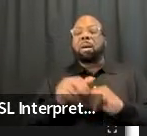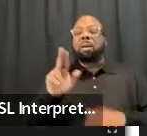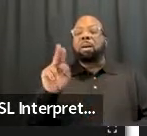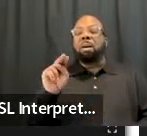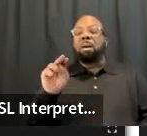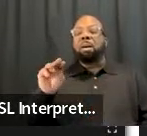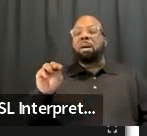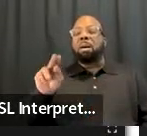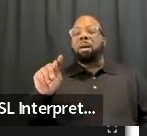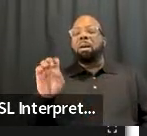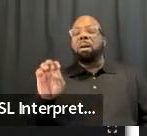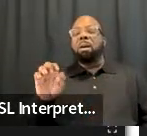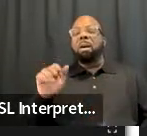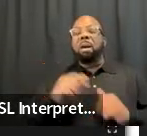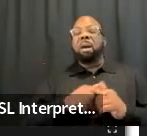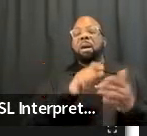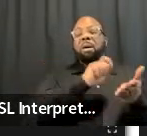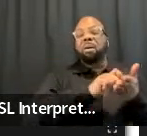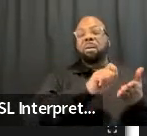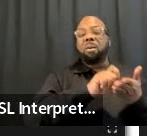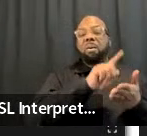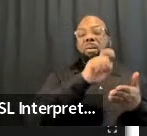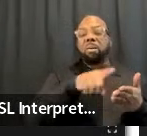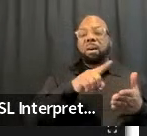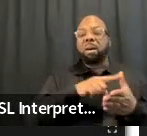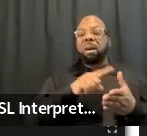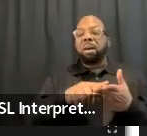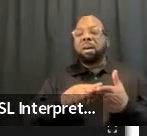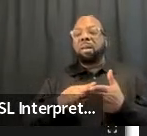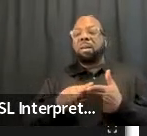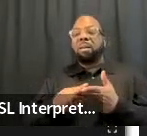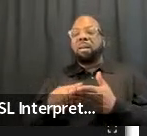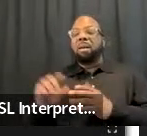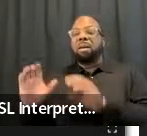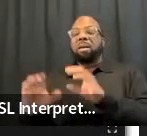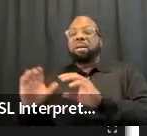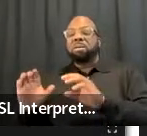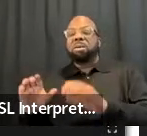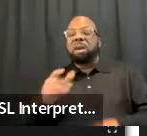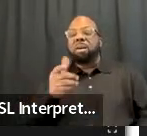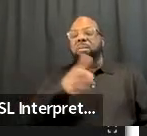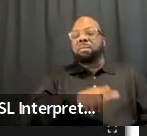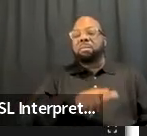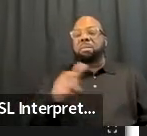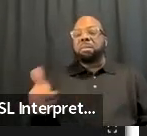written questions and those who want to speak or question verbally. Next slide.